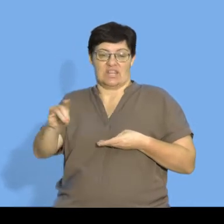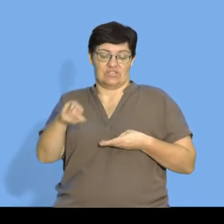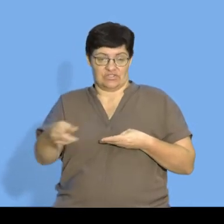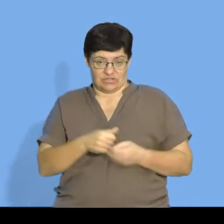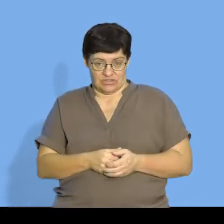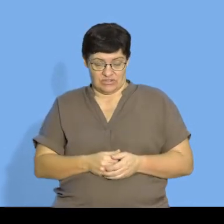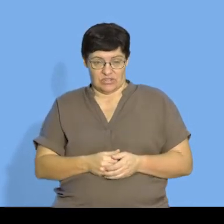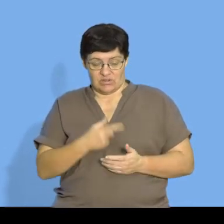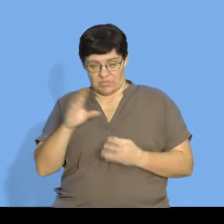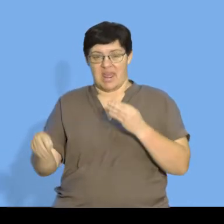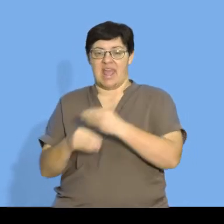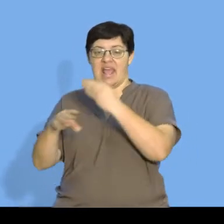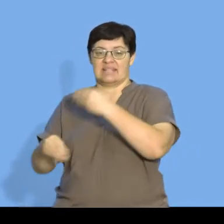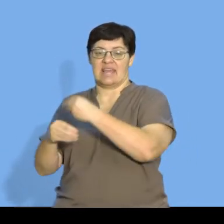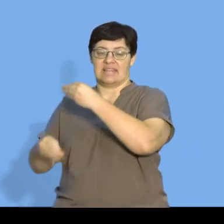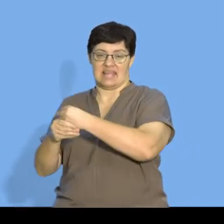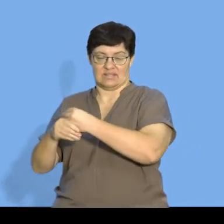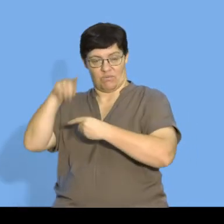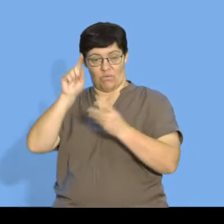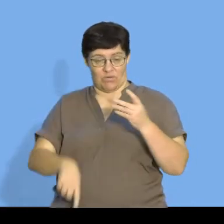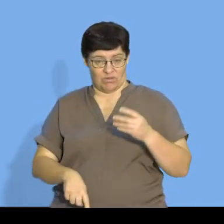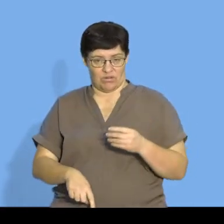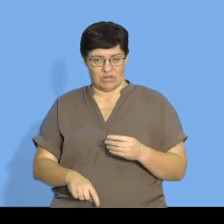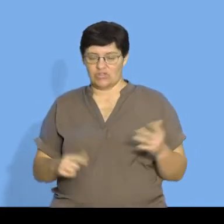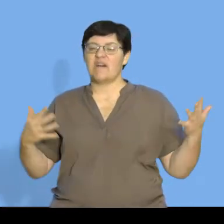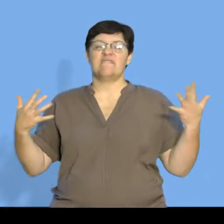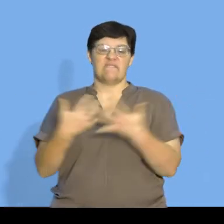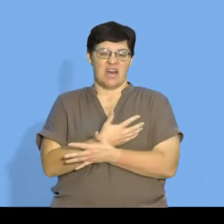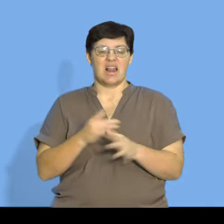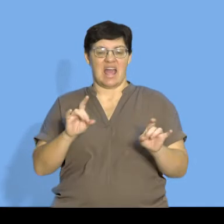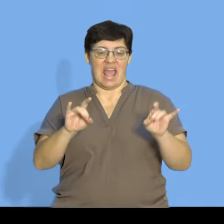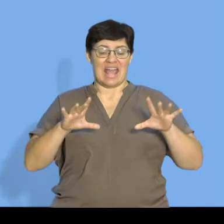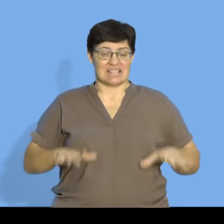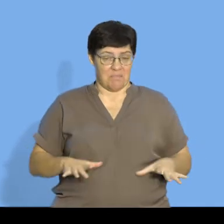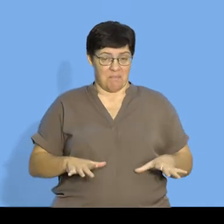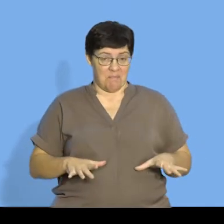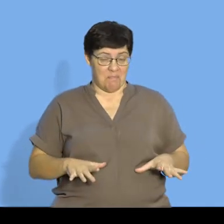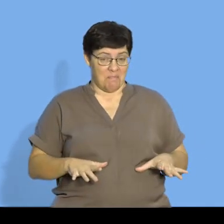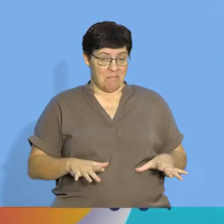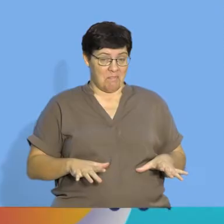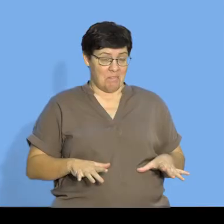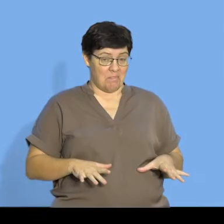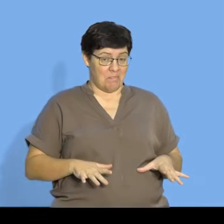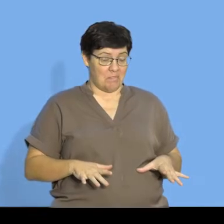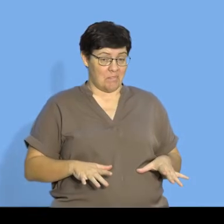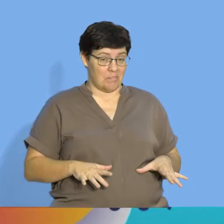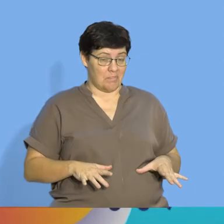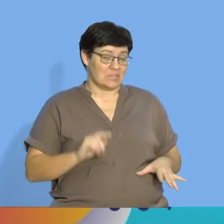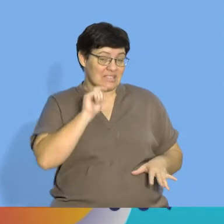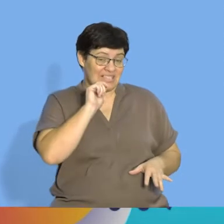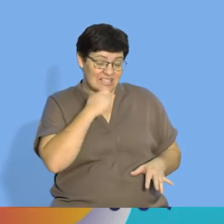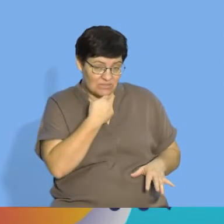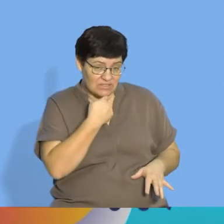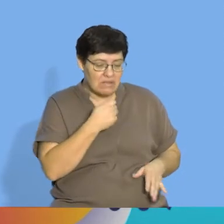141,150. What are we doing? We're adding all the components. Just another quick examination tip for you. Very often